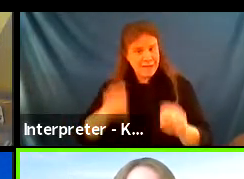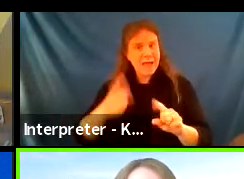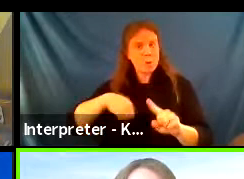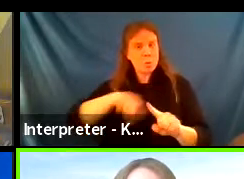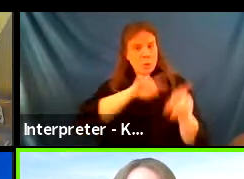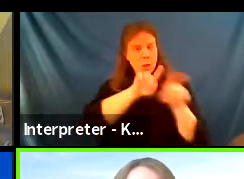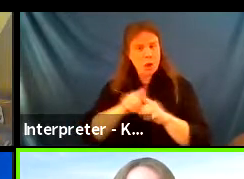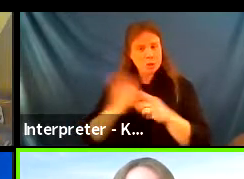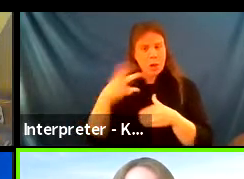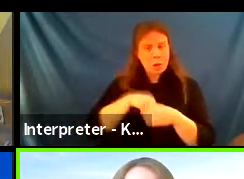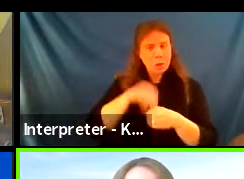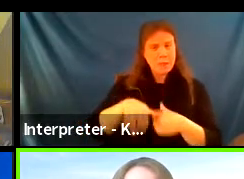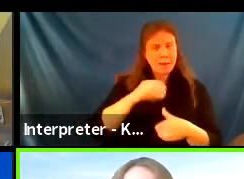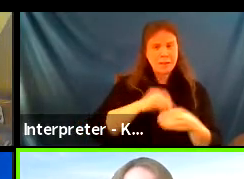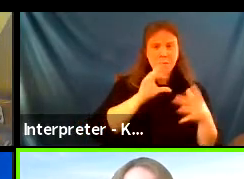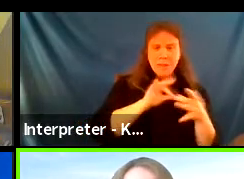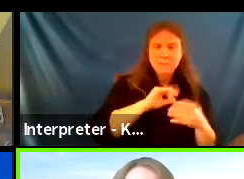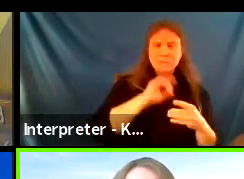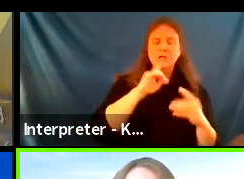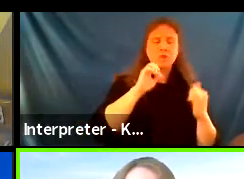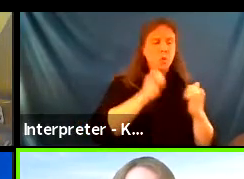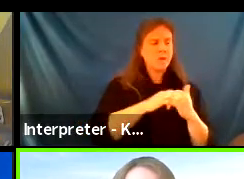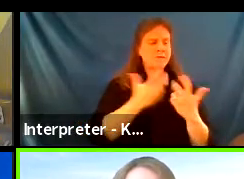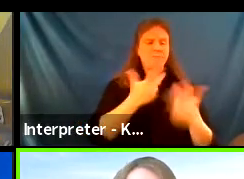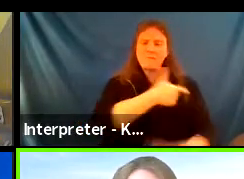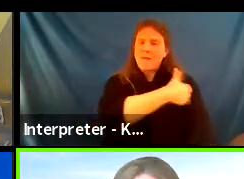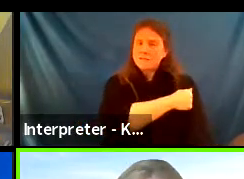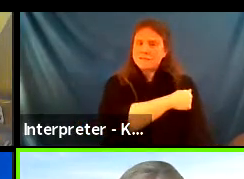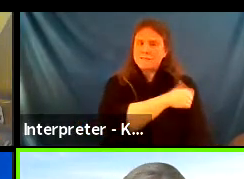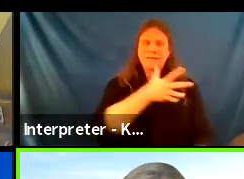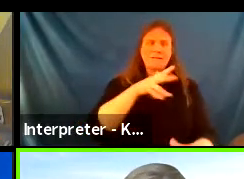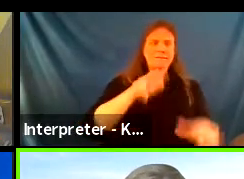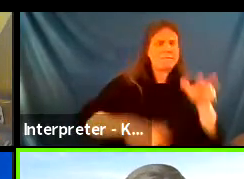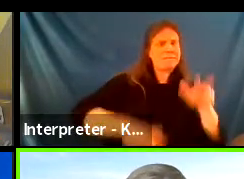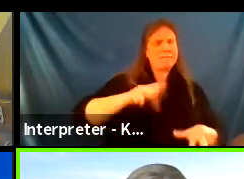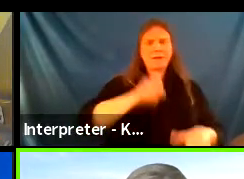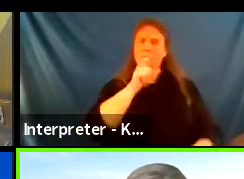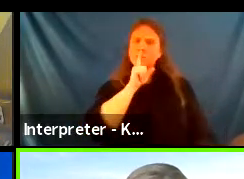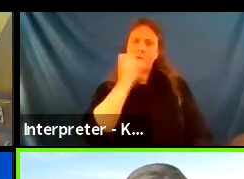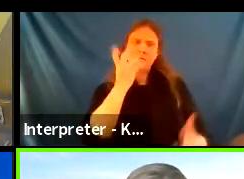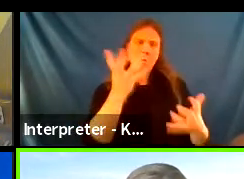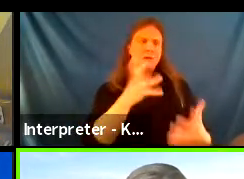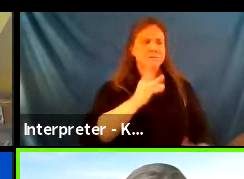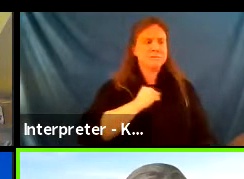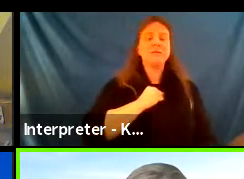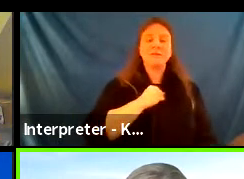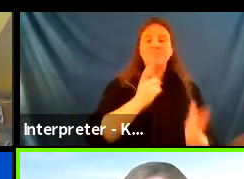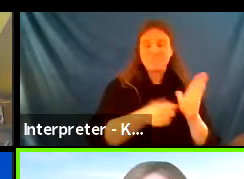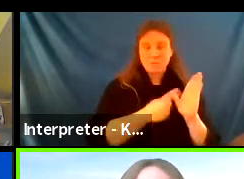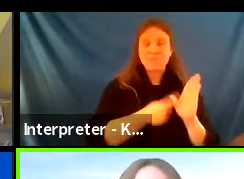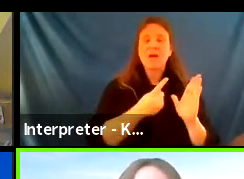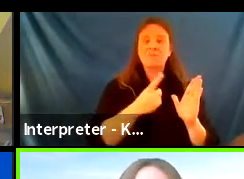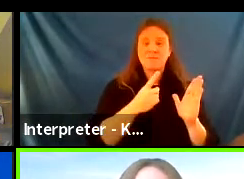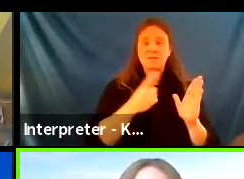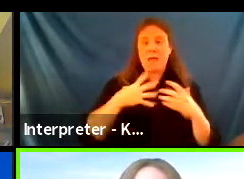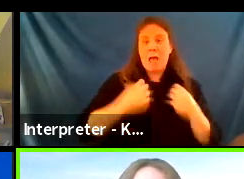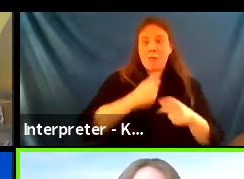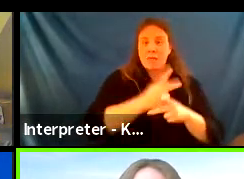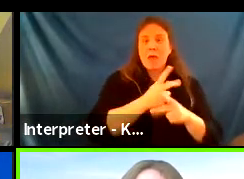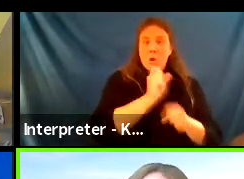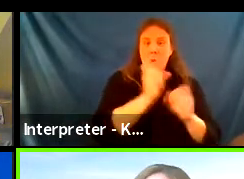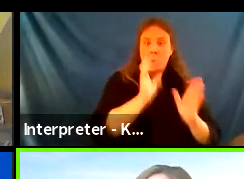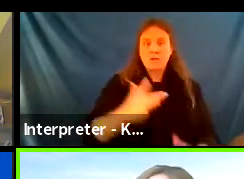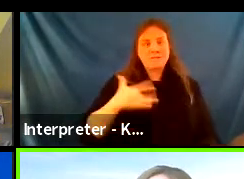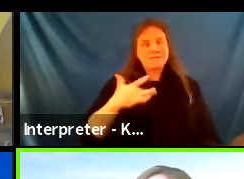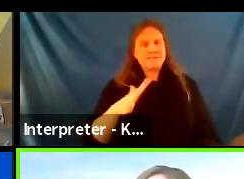already seeing among even healthcare workers that are in the, in the first round? And then finally, and also included in